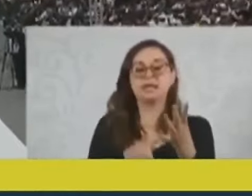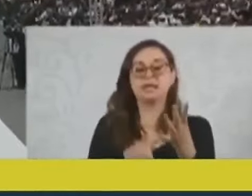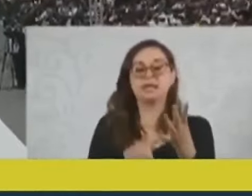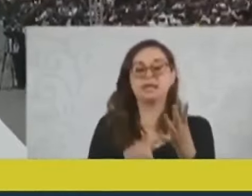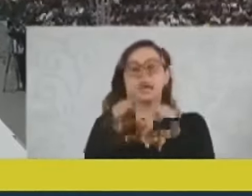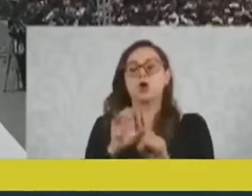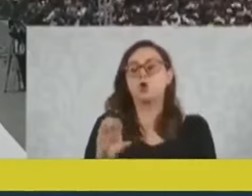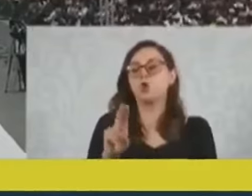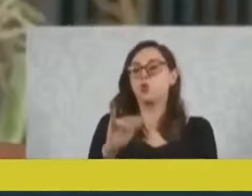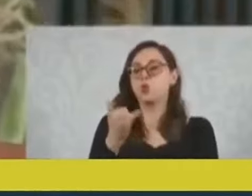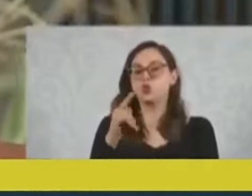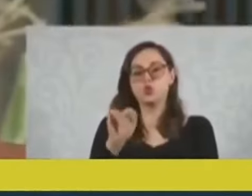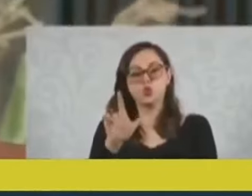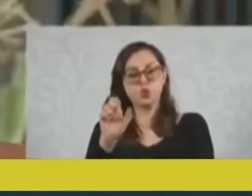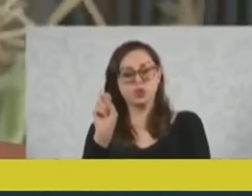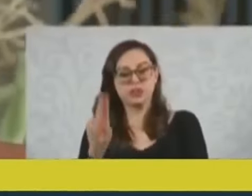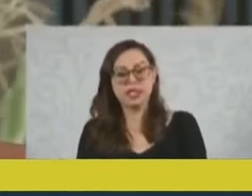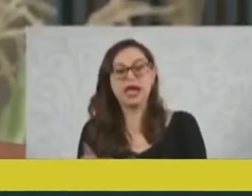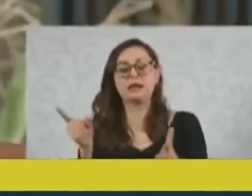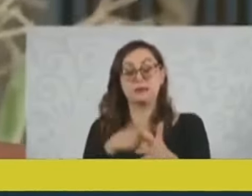and Laguna de Cuitlán and Manzanillo,